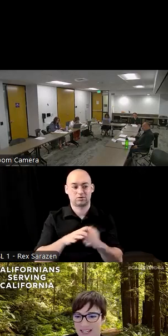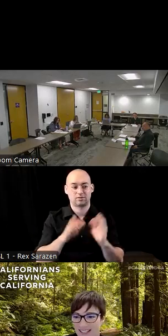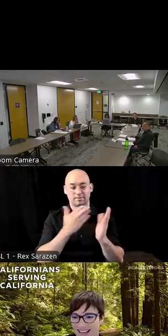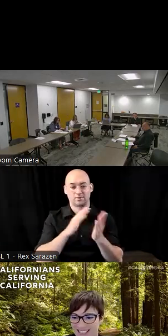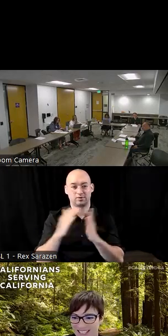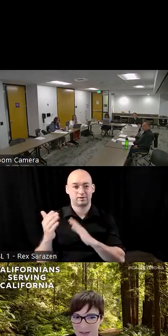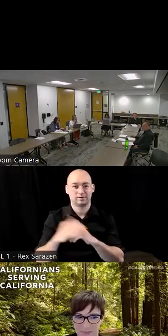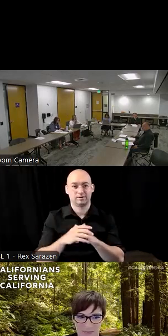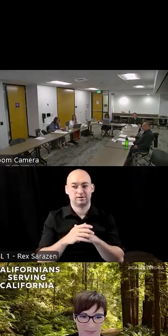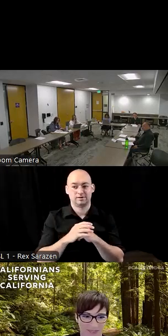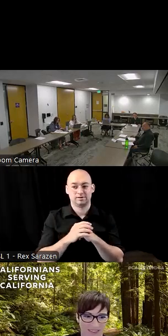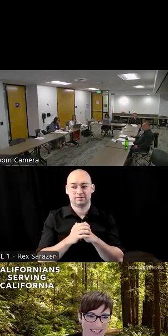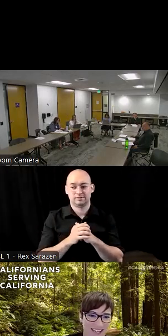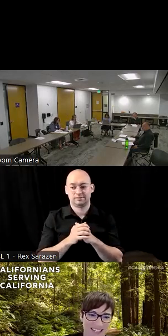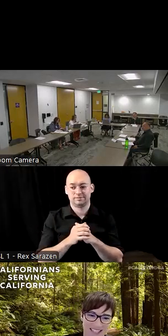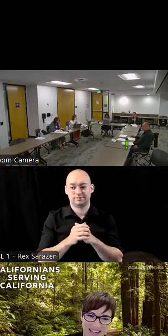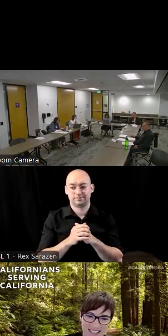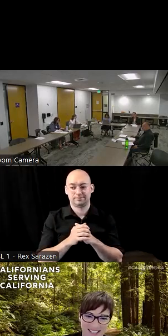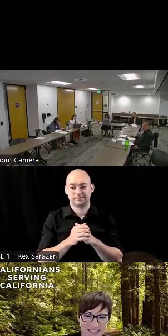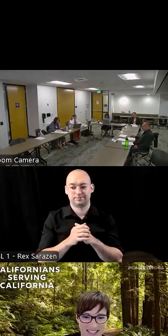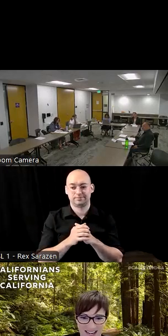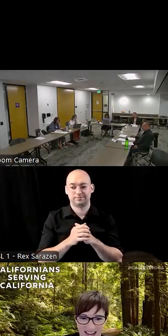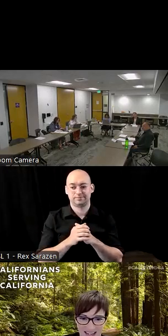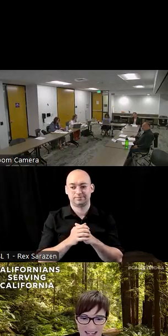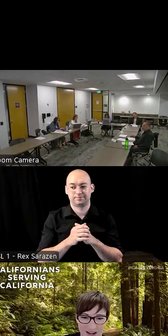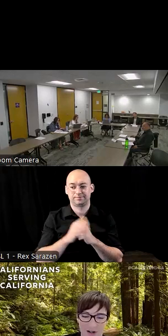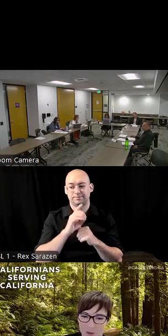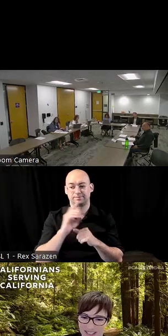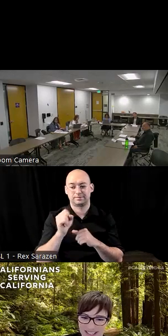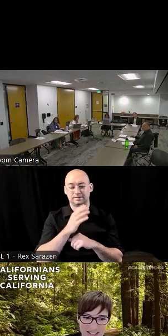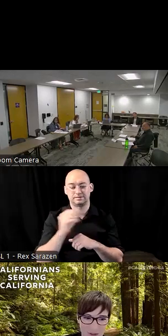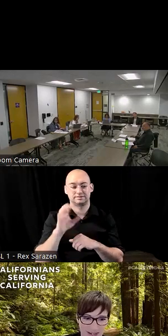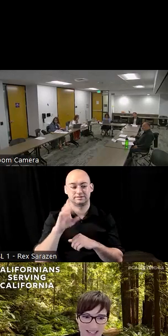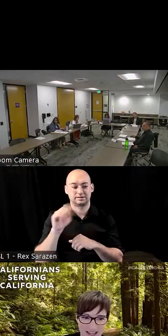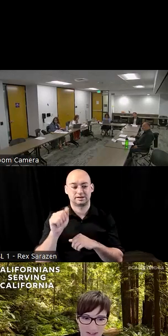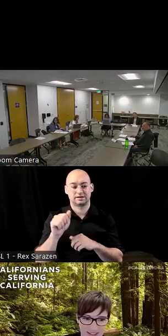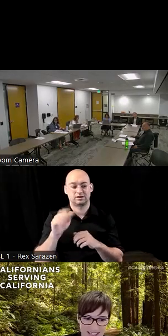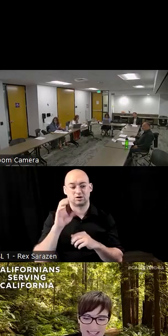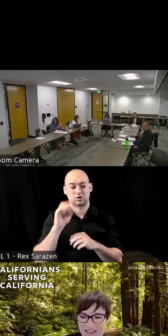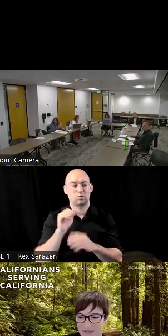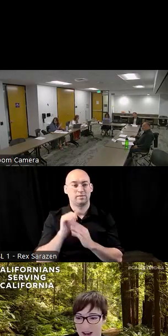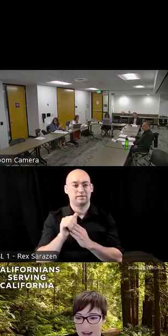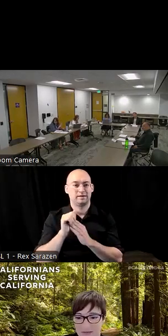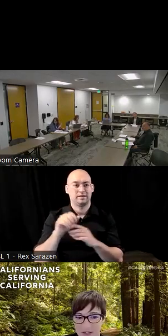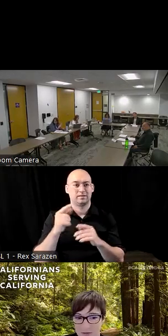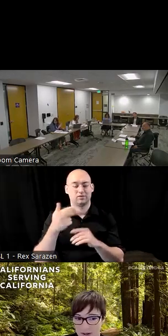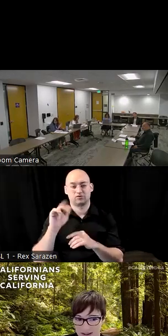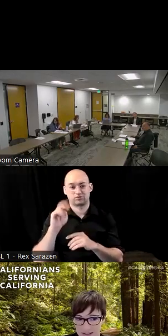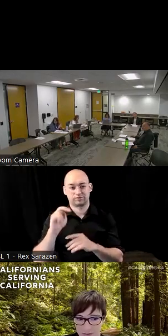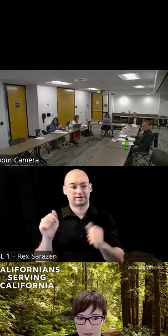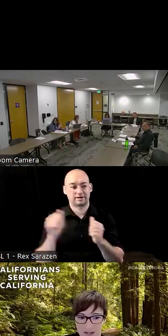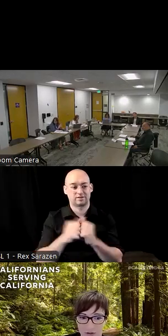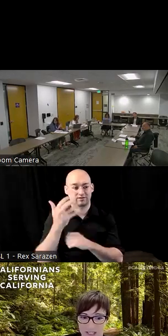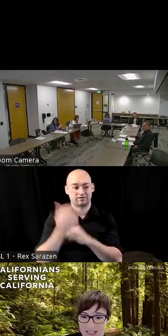as our State Alliance team. CDS and CDA co-leading this grant together. It is a 5-year